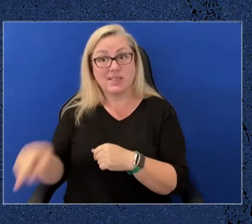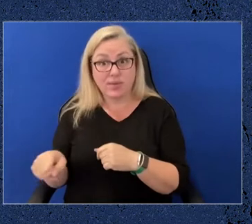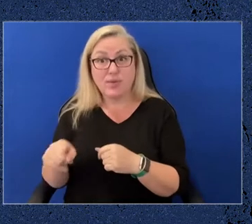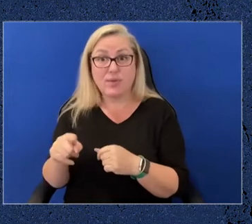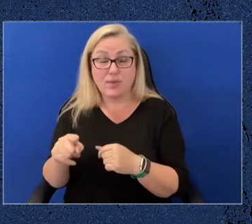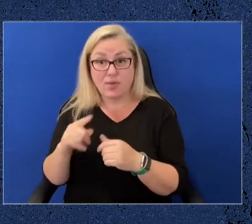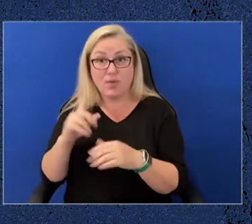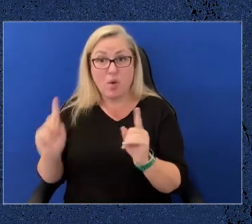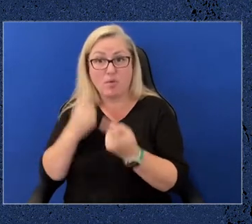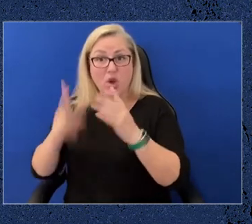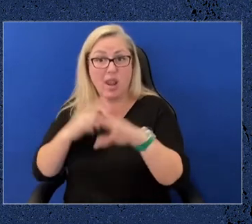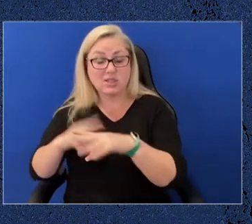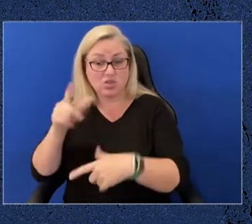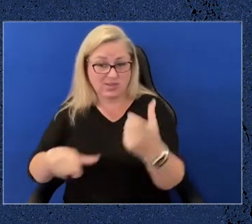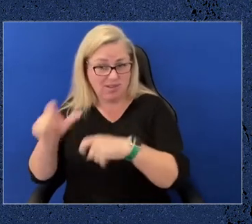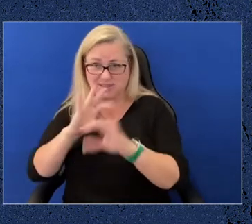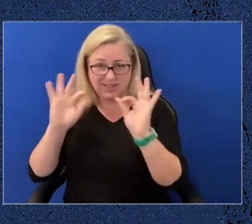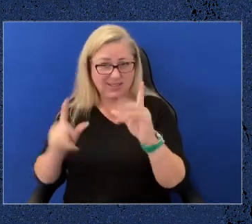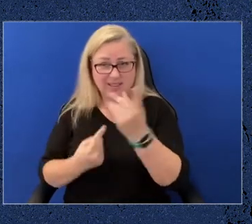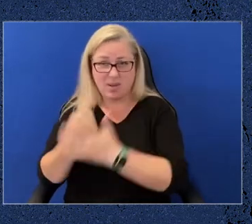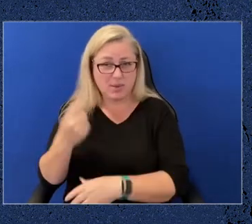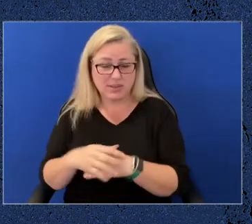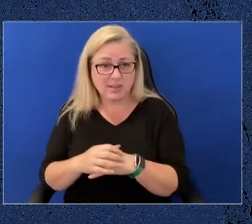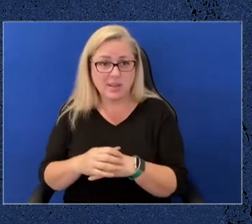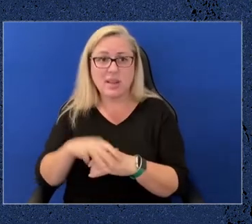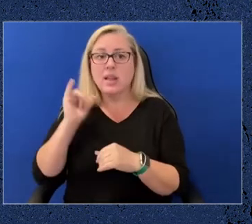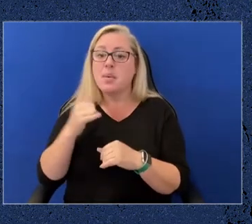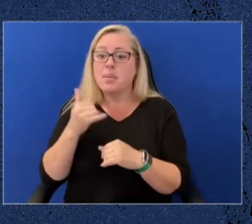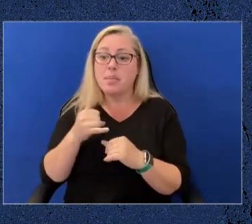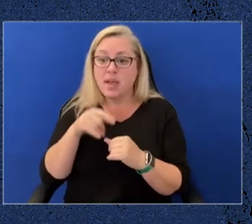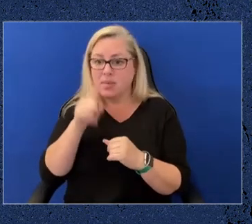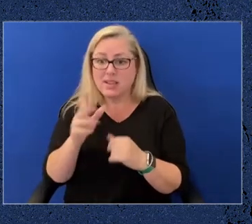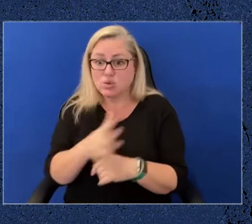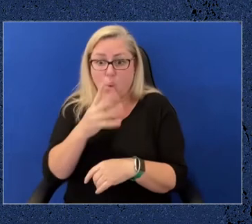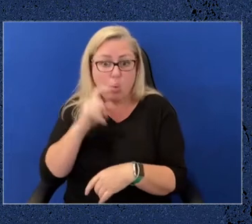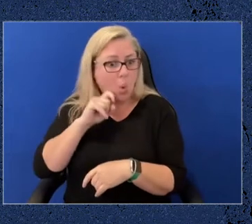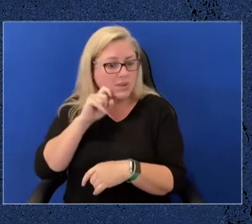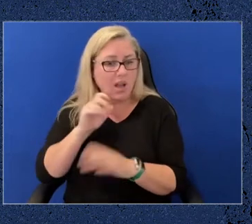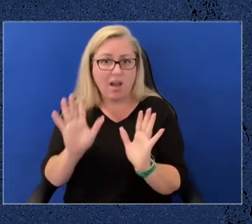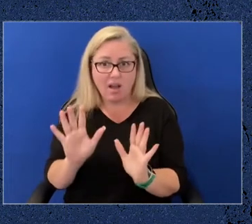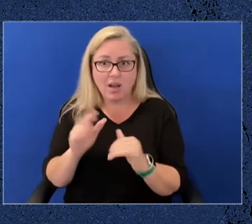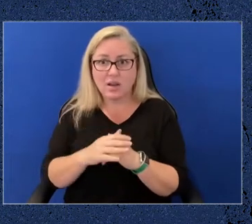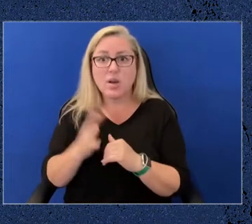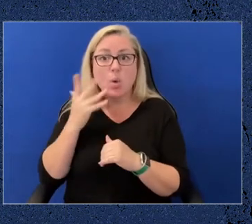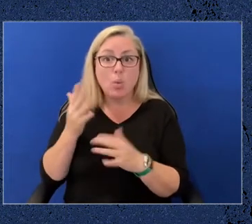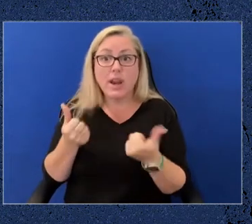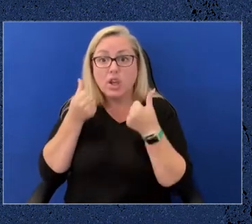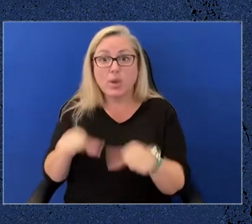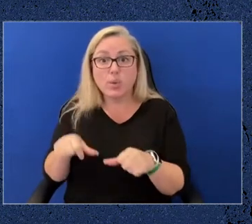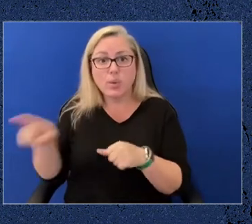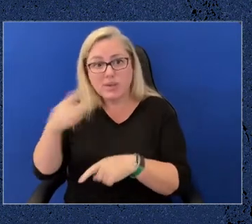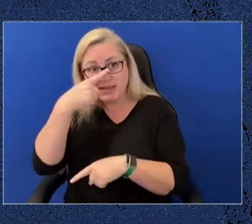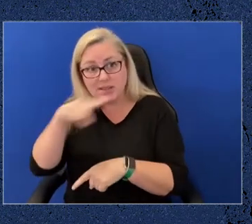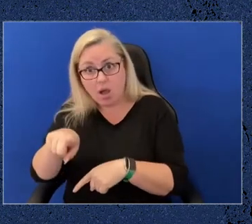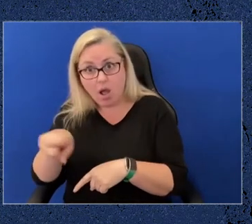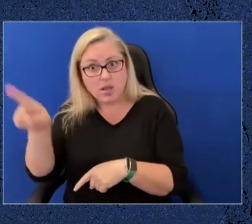water. Some of it does this sometimes. Later on, it might do that, but it's all water. I remember when I started using Indigenous sciences in Thailand, and it was where I first